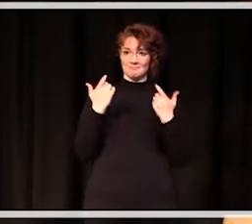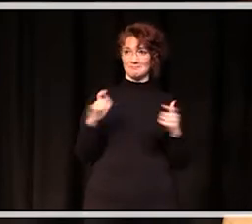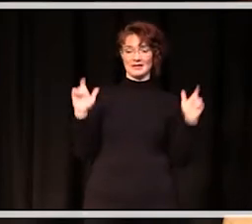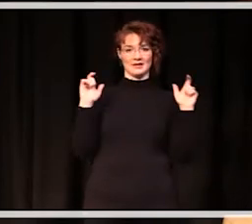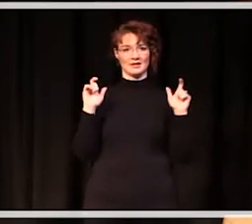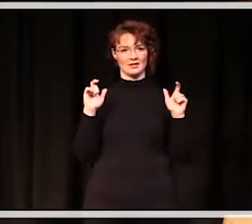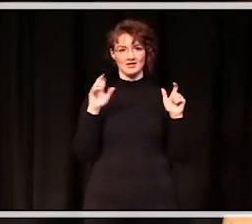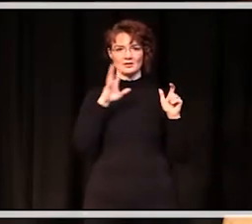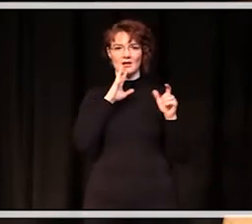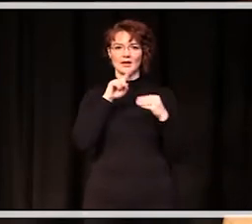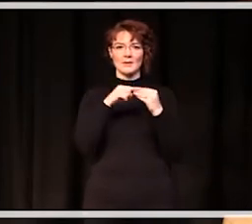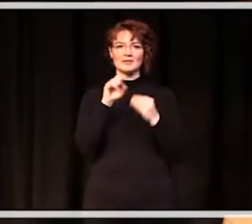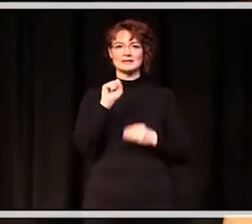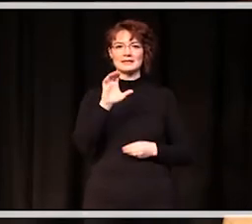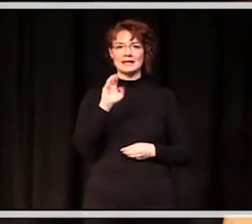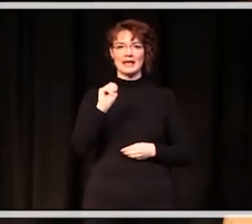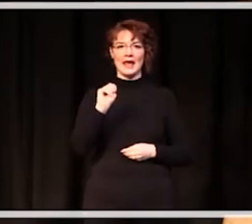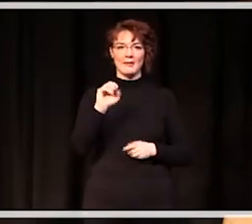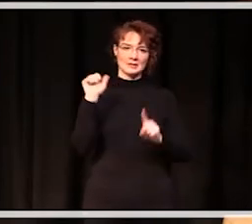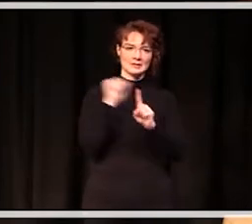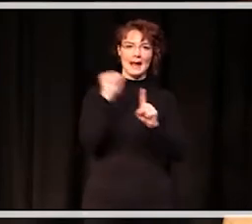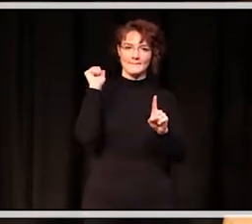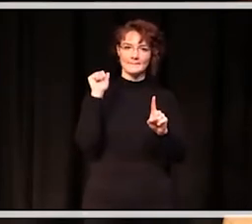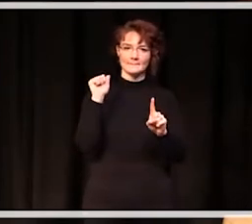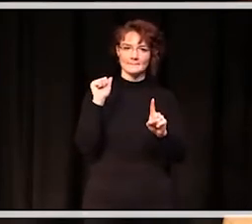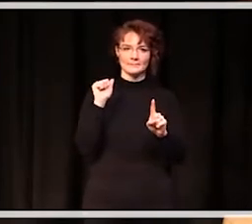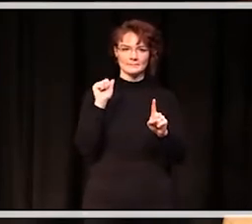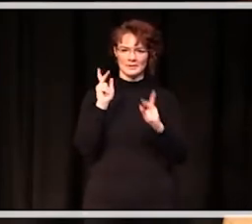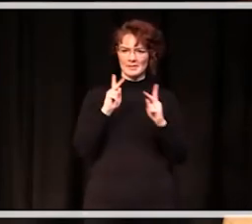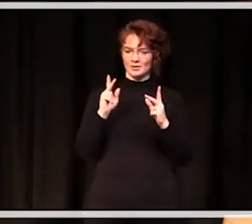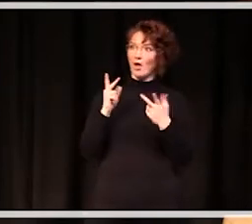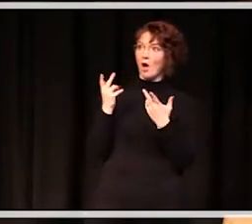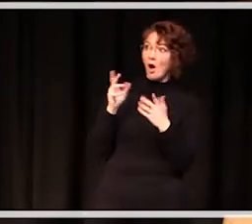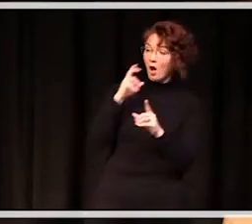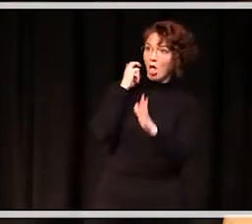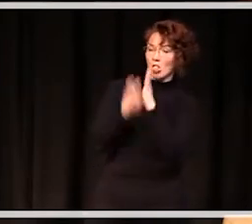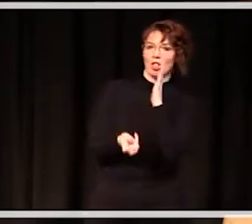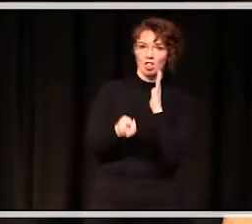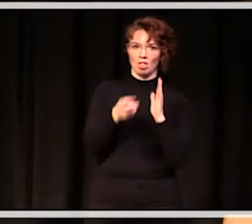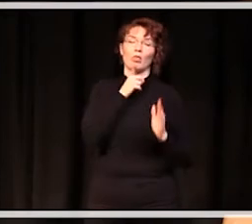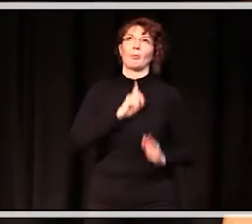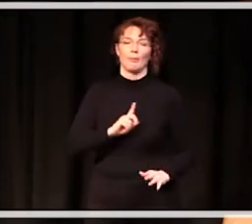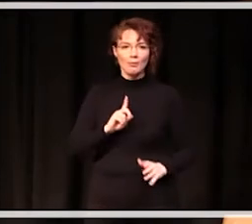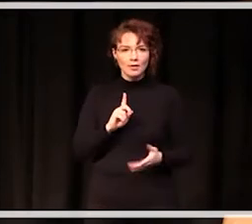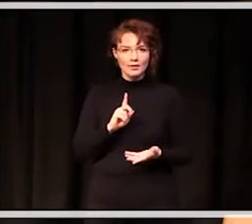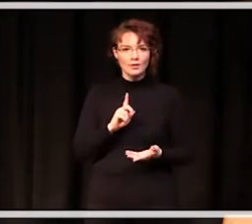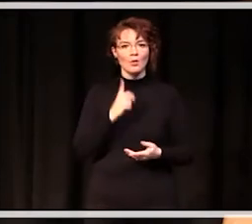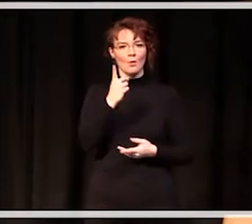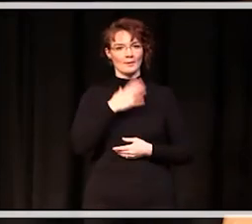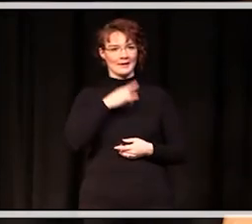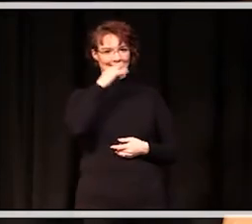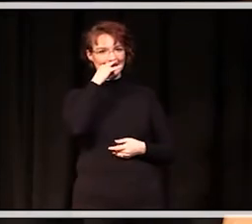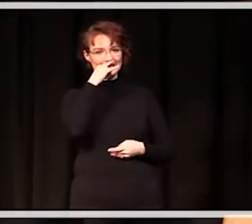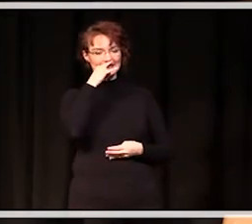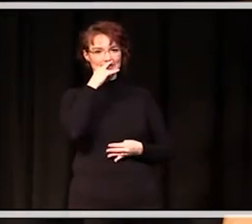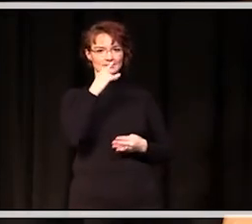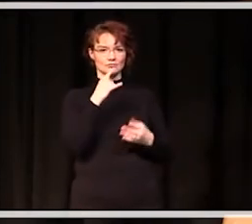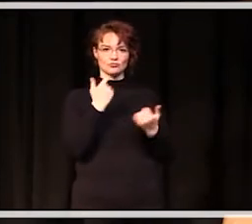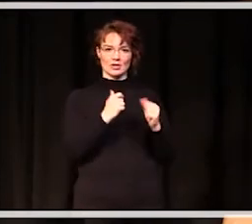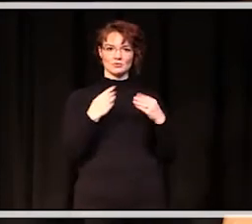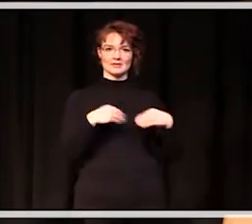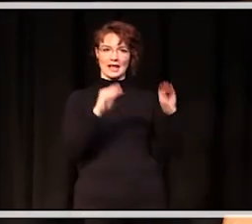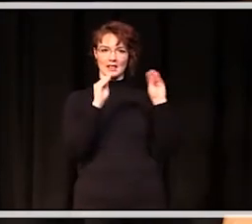about scams. People are being scammed, deceived. And one of my kids not too long ago was selling their